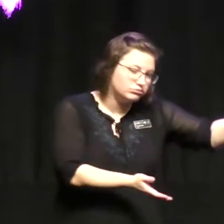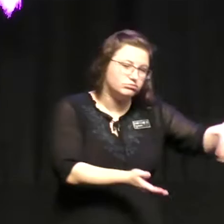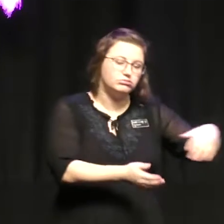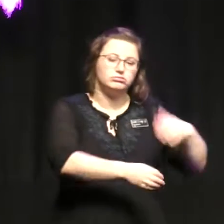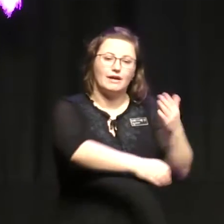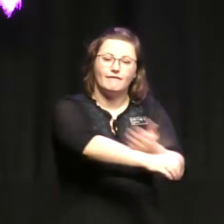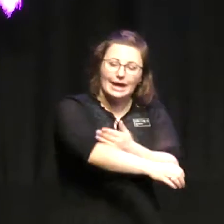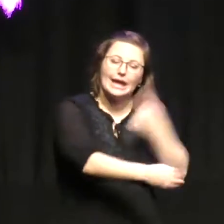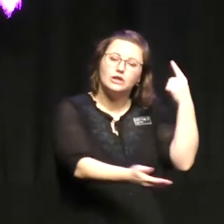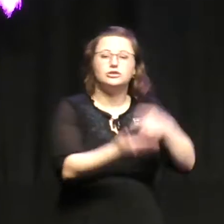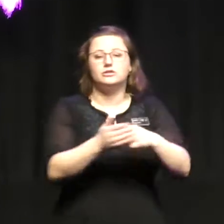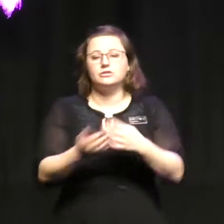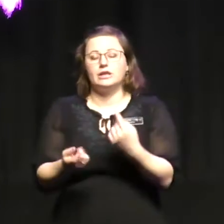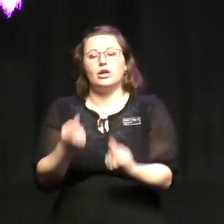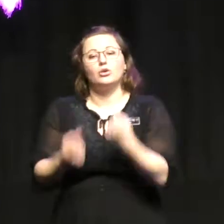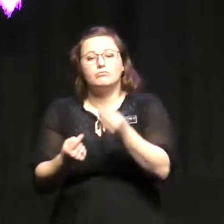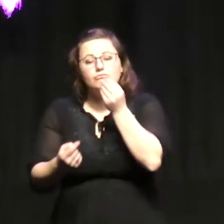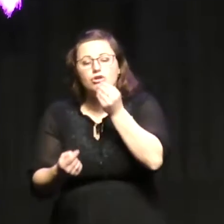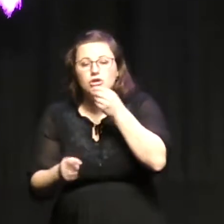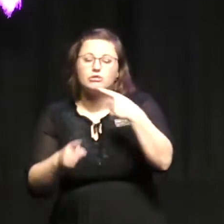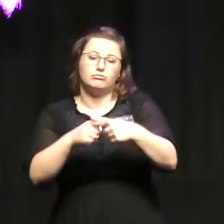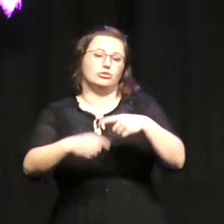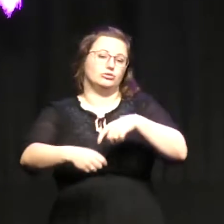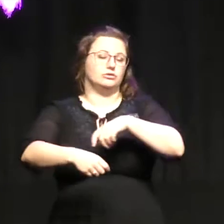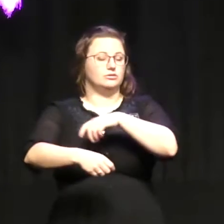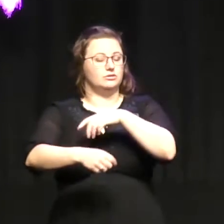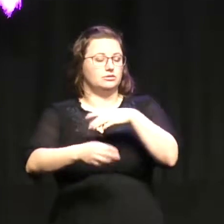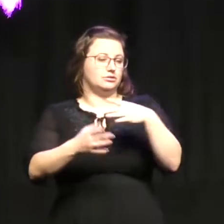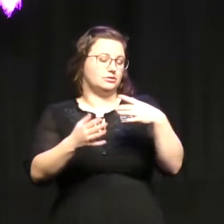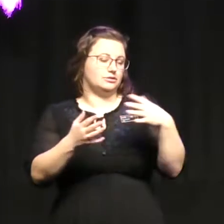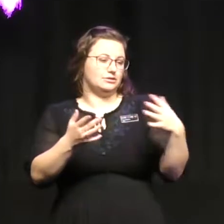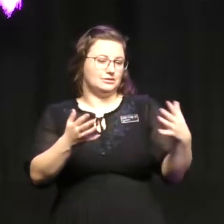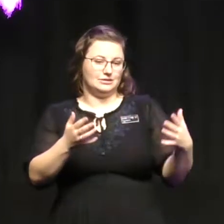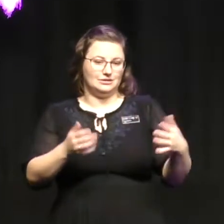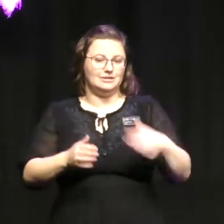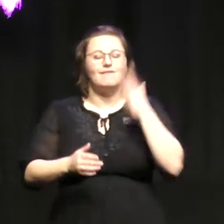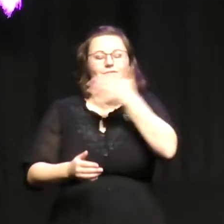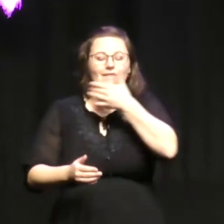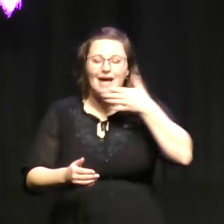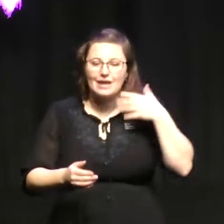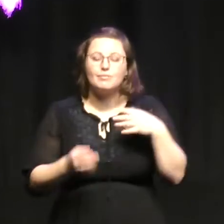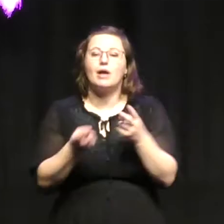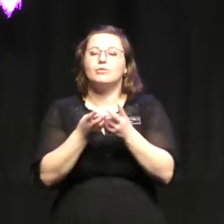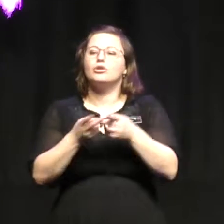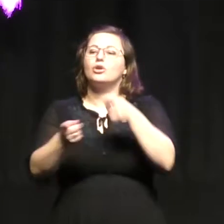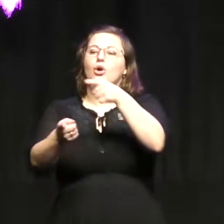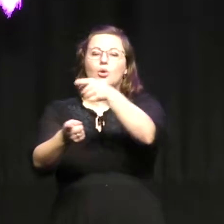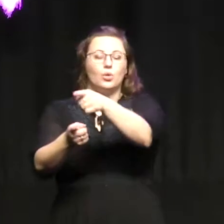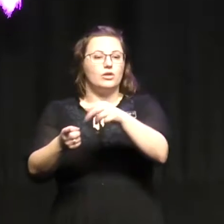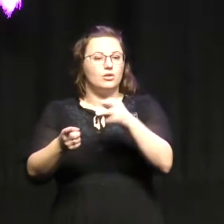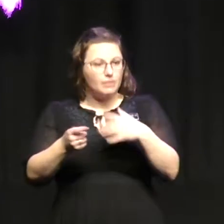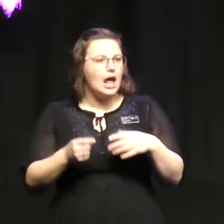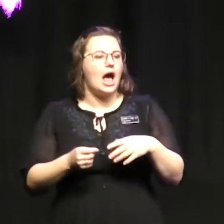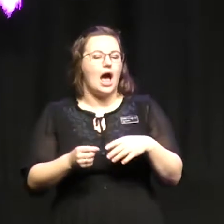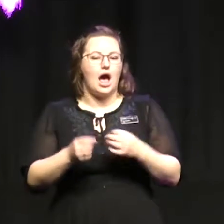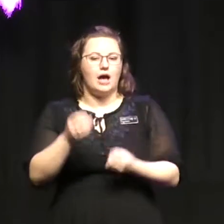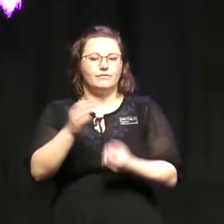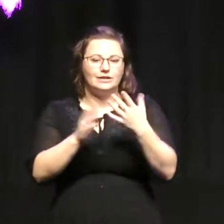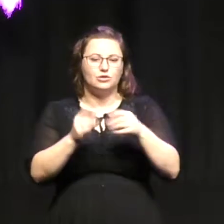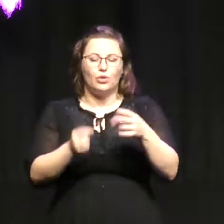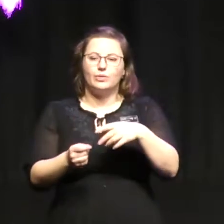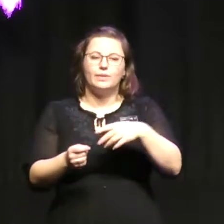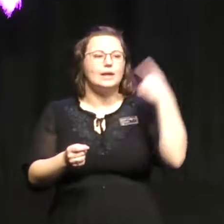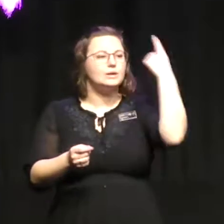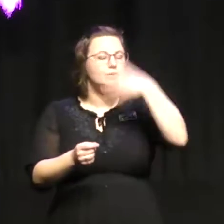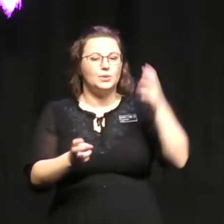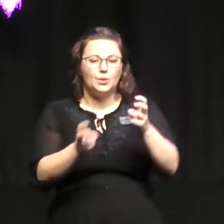cooking and heating. So Rubina was eager to introduce solar lights to relieve women like her mother